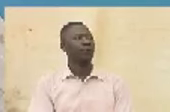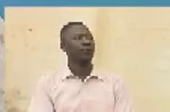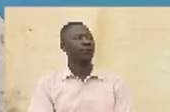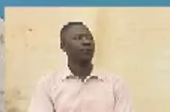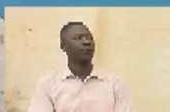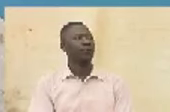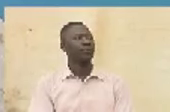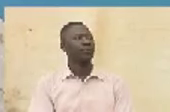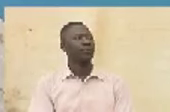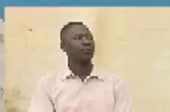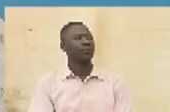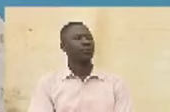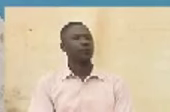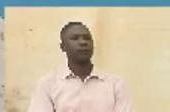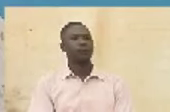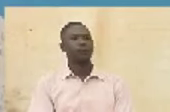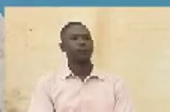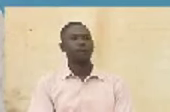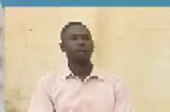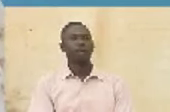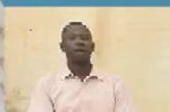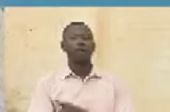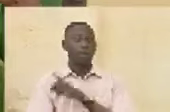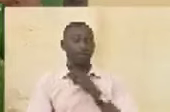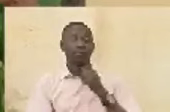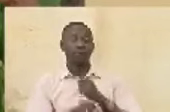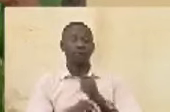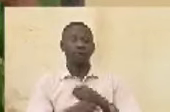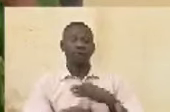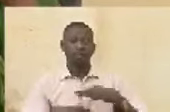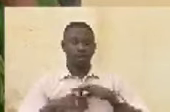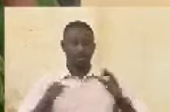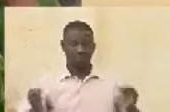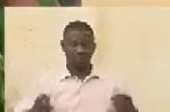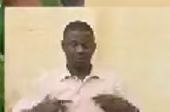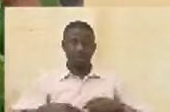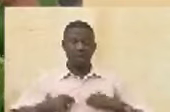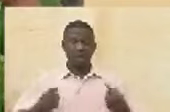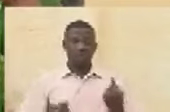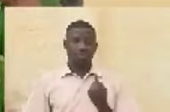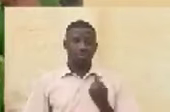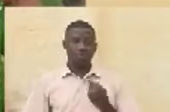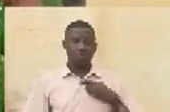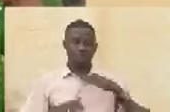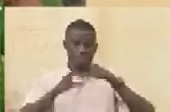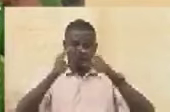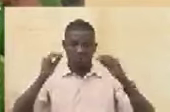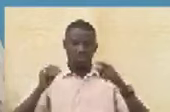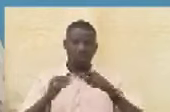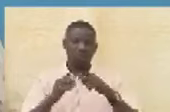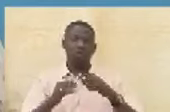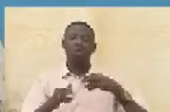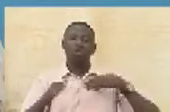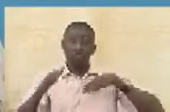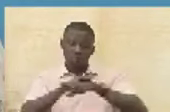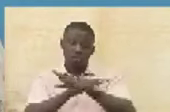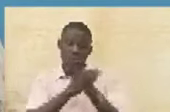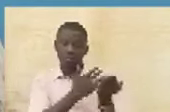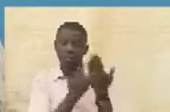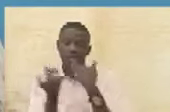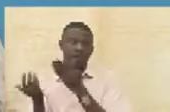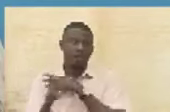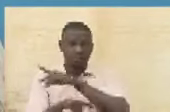wura ba flumo ko na. Okay, they make you to take off your shirt inside the hall. You go into the